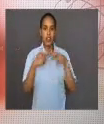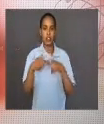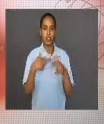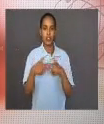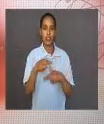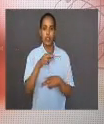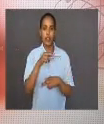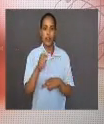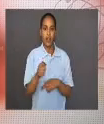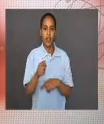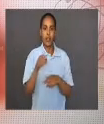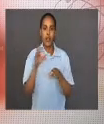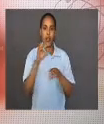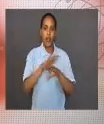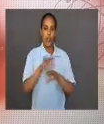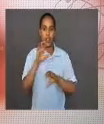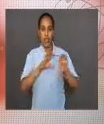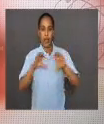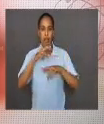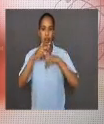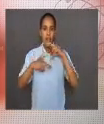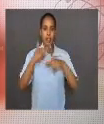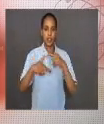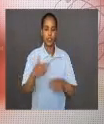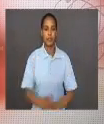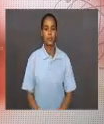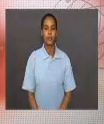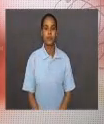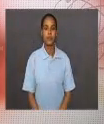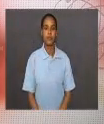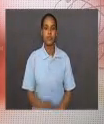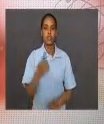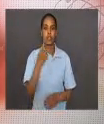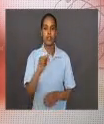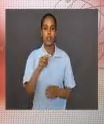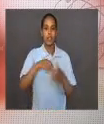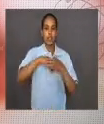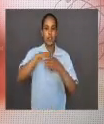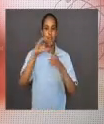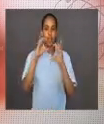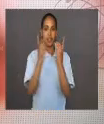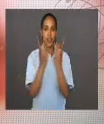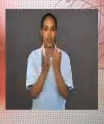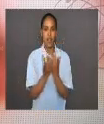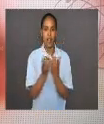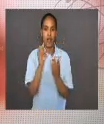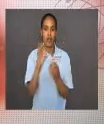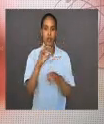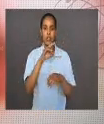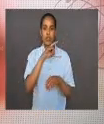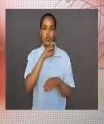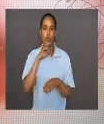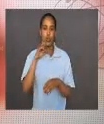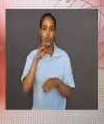rate of a chemical reaction: the surface area of